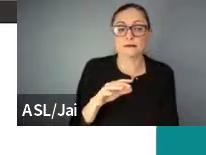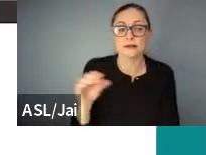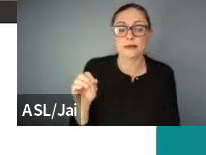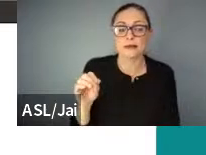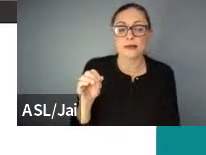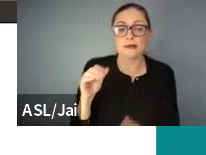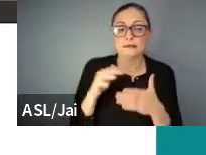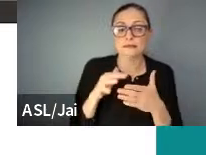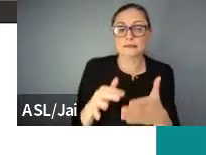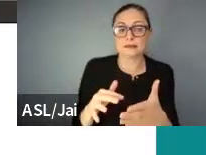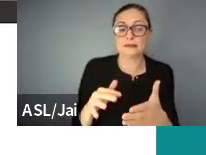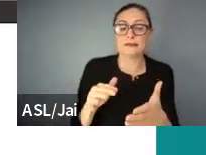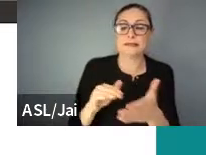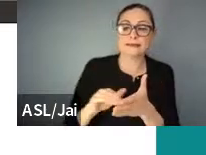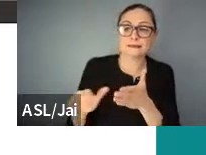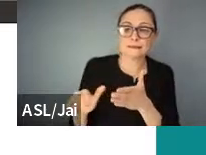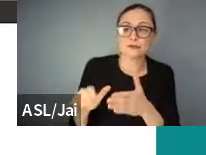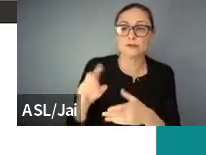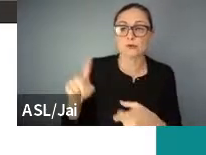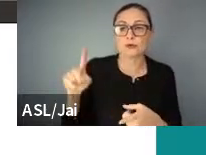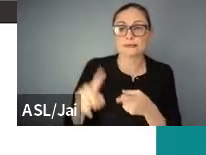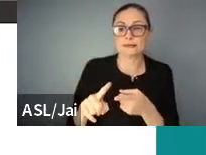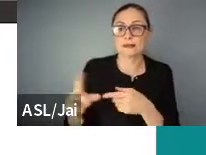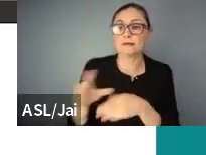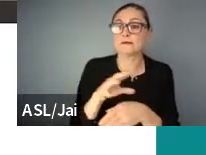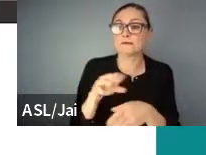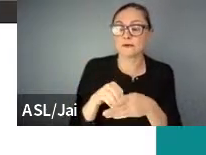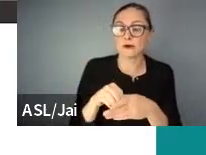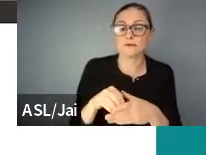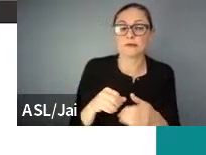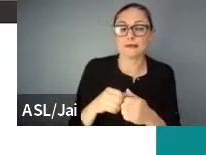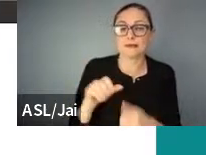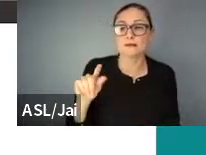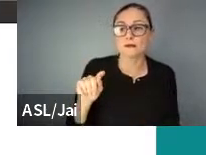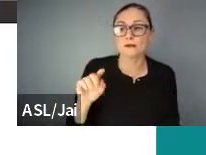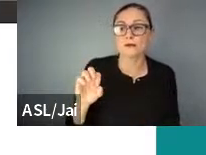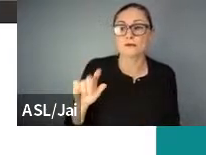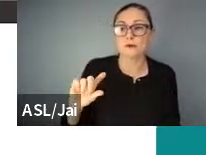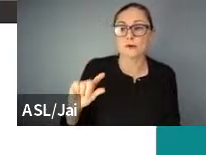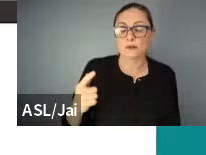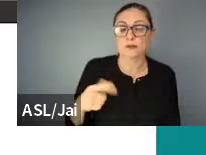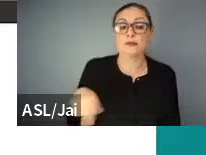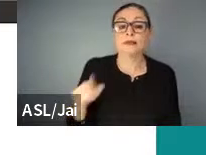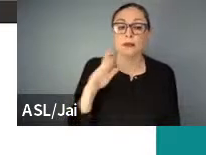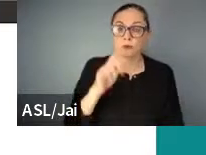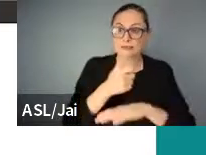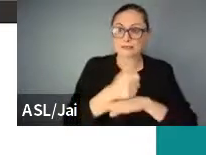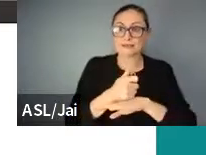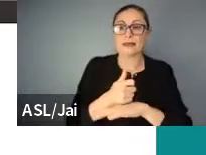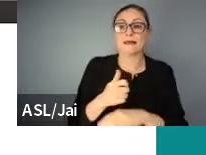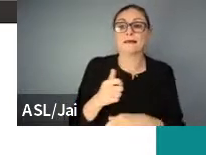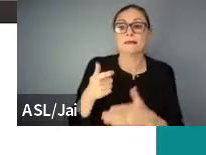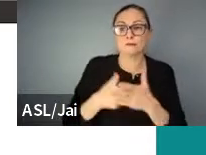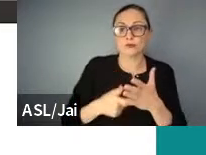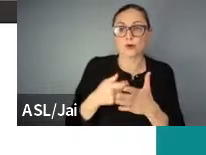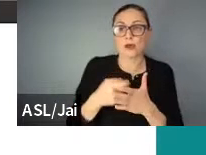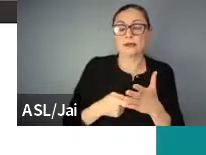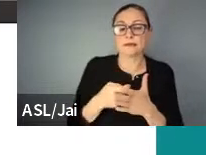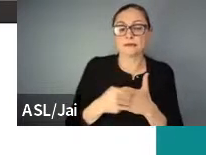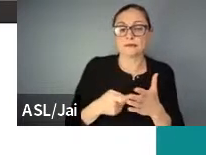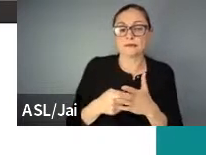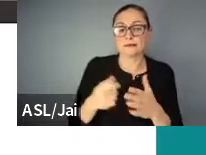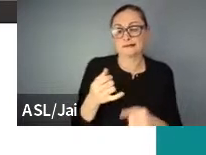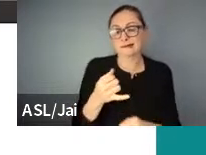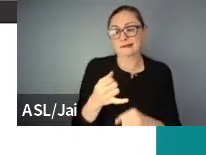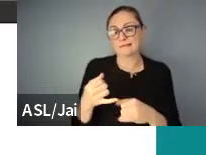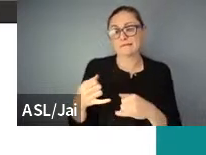studying the exemptions or discounts involved in tolling. They will be setting those rates in the last 6